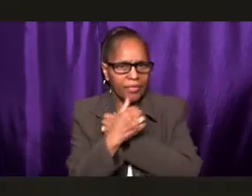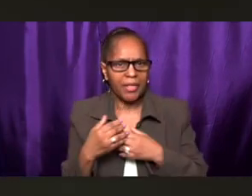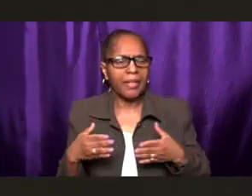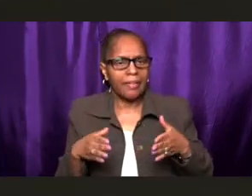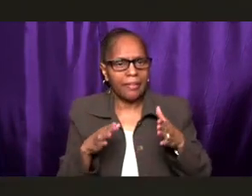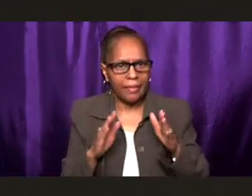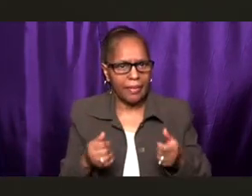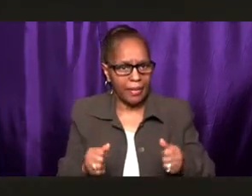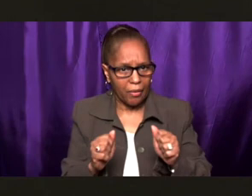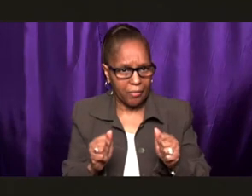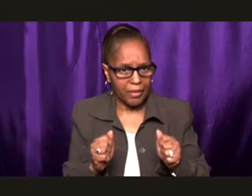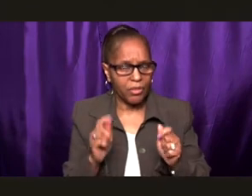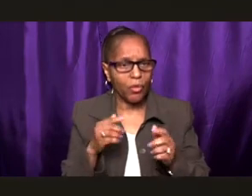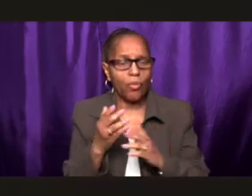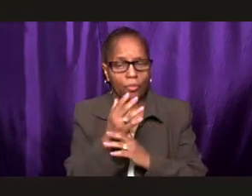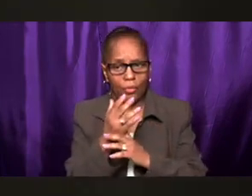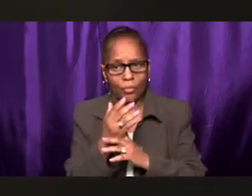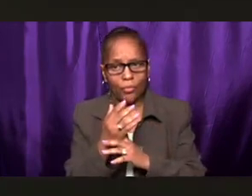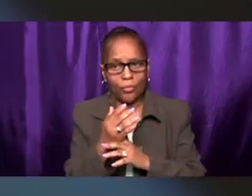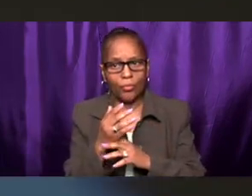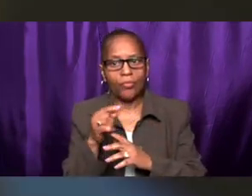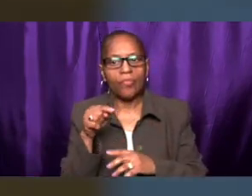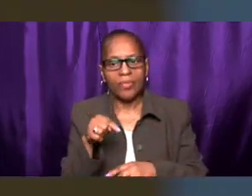go through this?